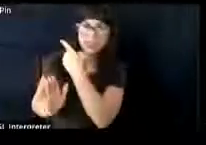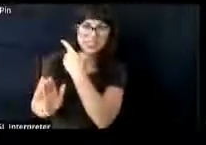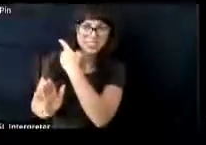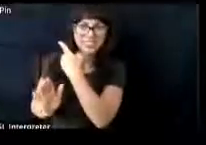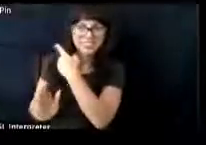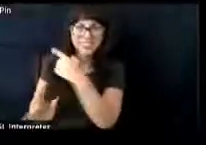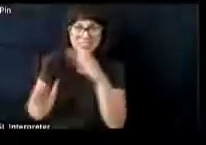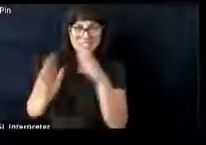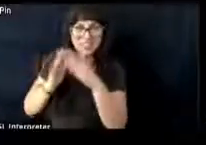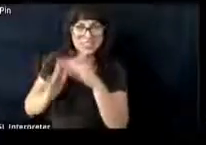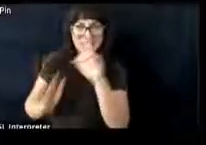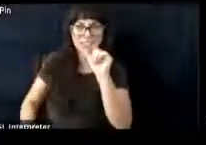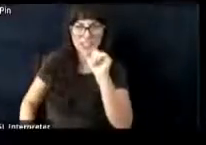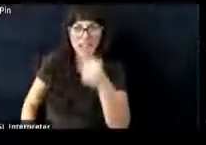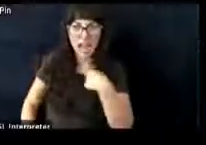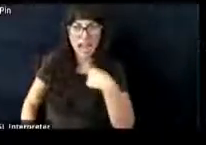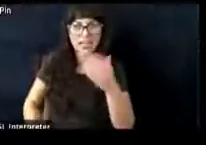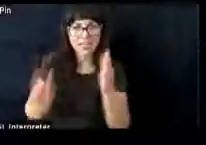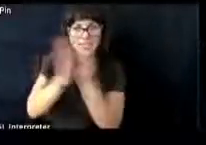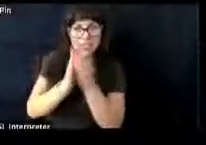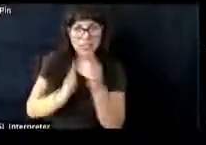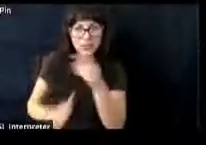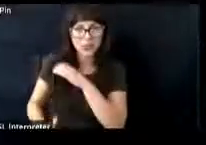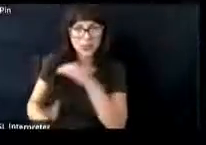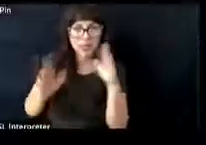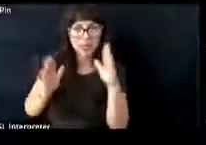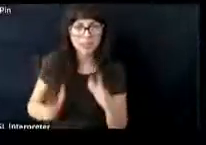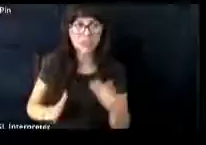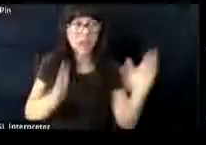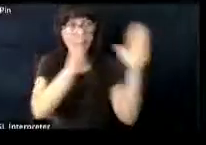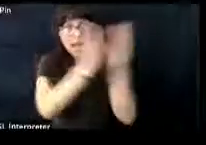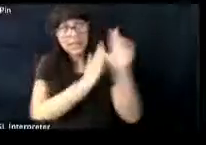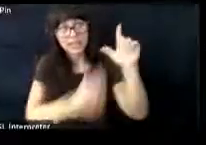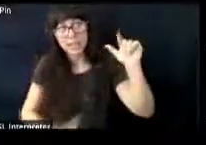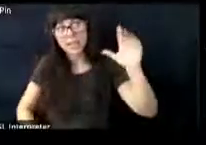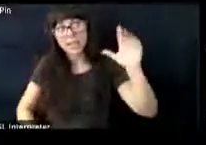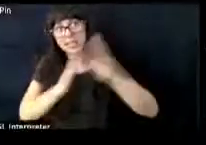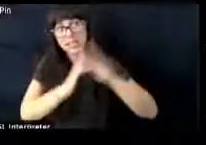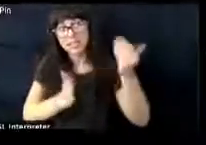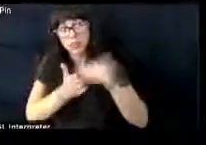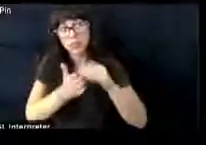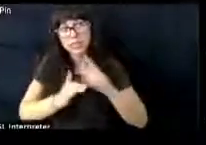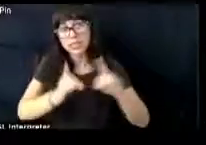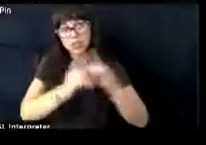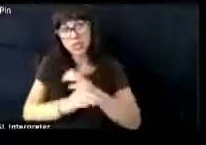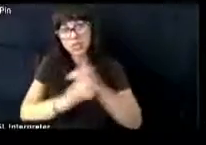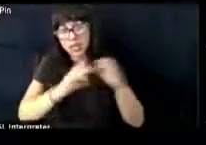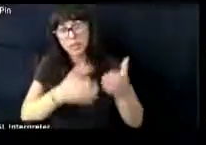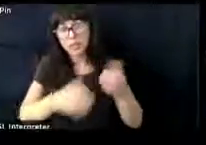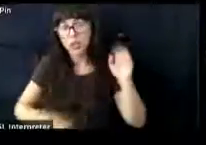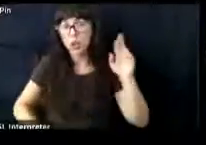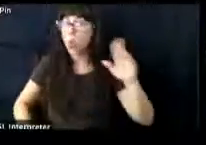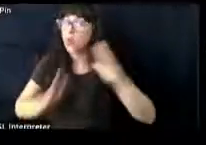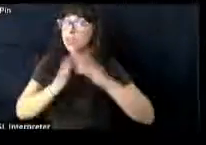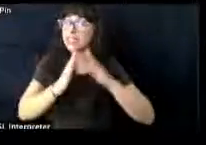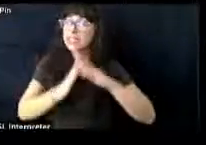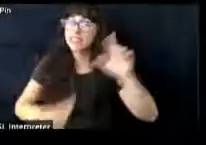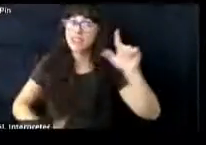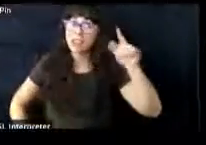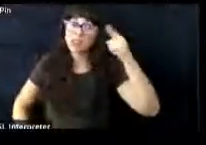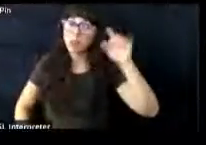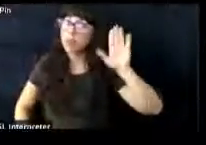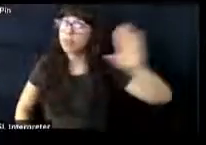the commission to ask the LA City Redistricting Commission or the city of LA for those